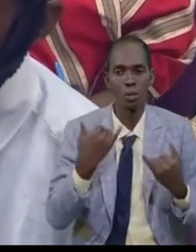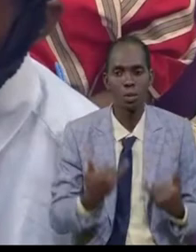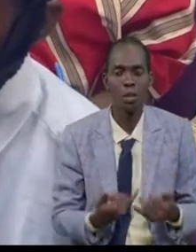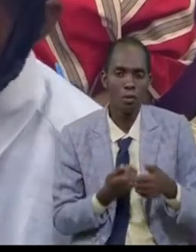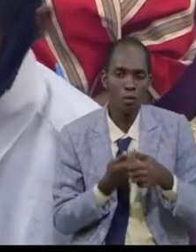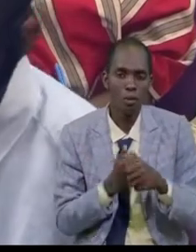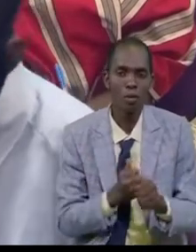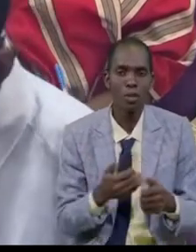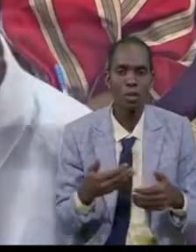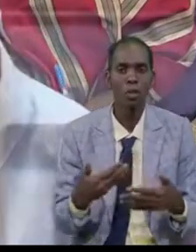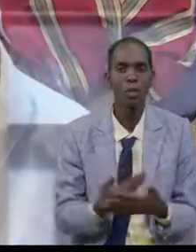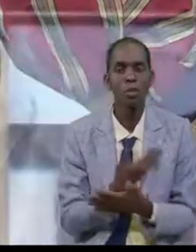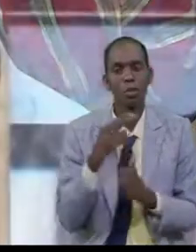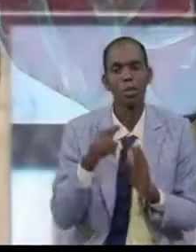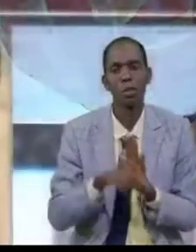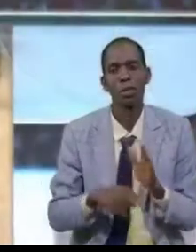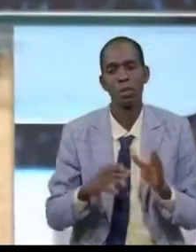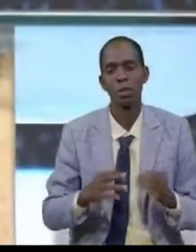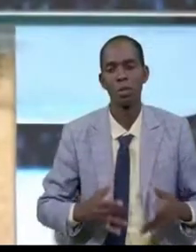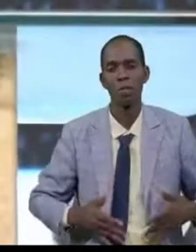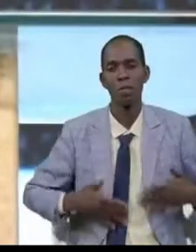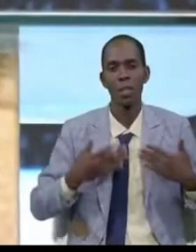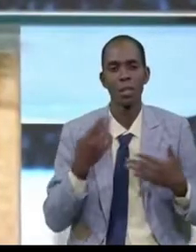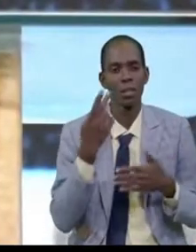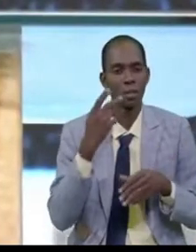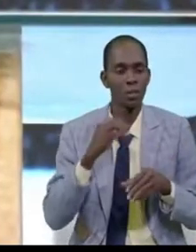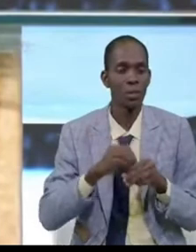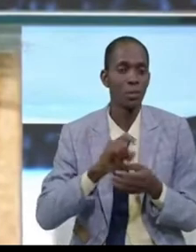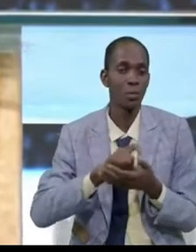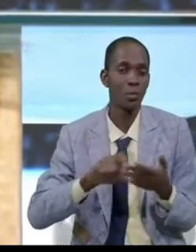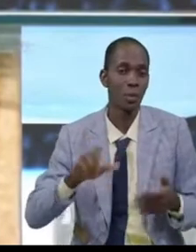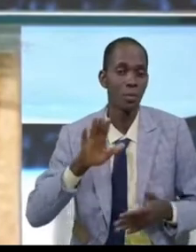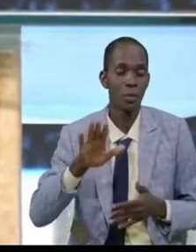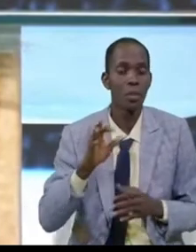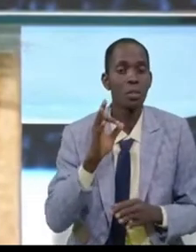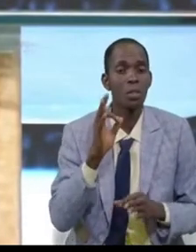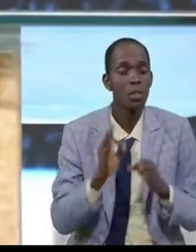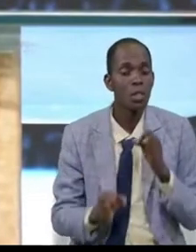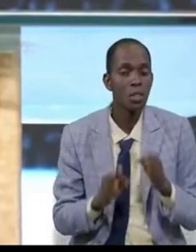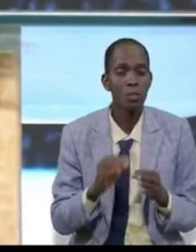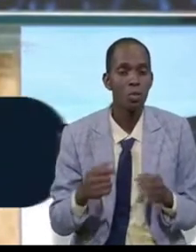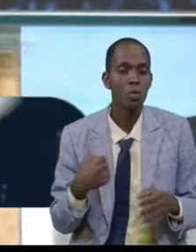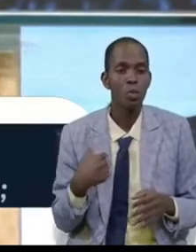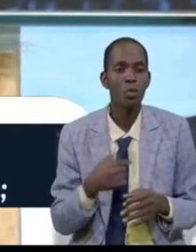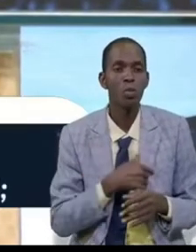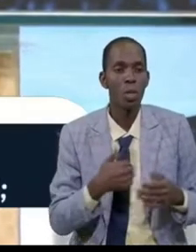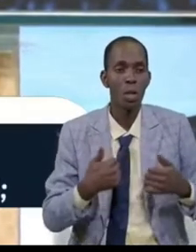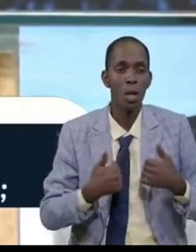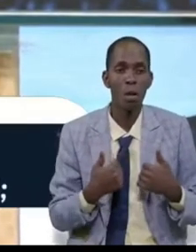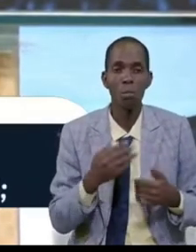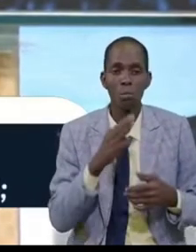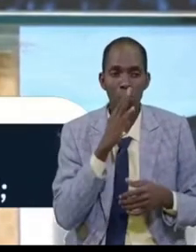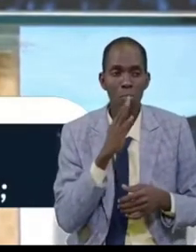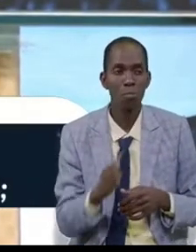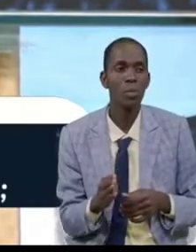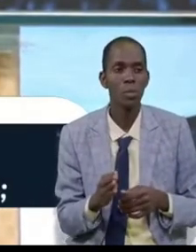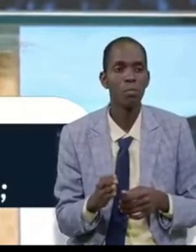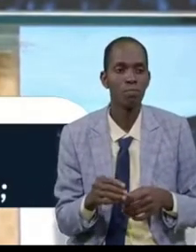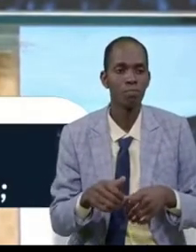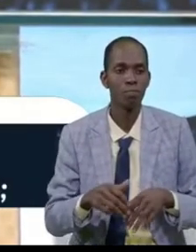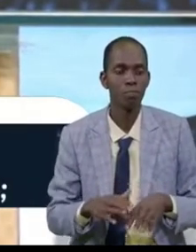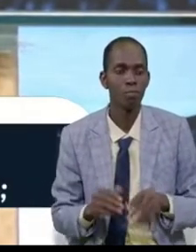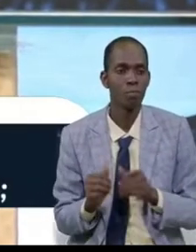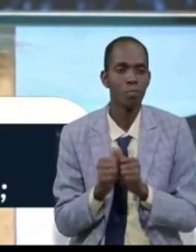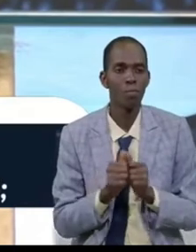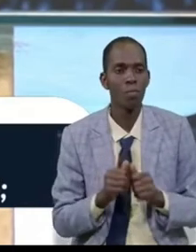life. In verse 5, it tells us, for if we have been planted together in the likeness of